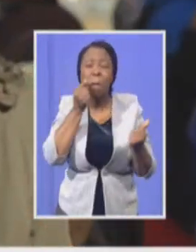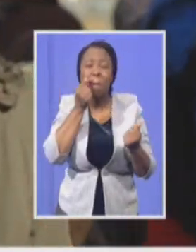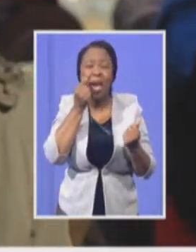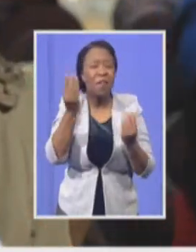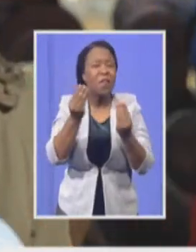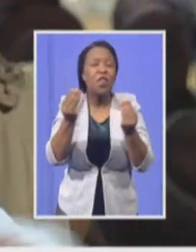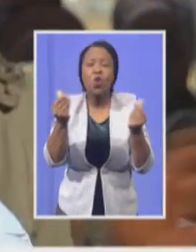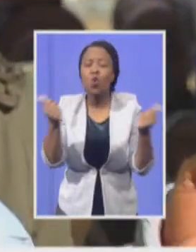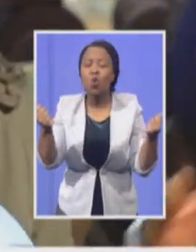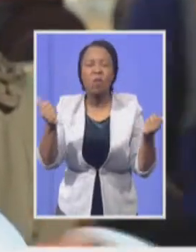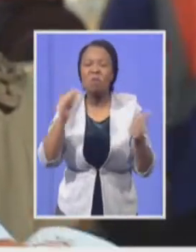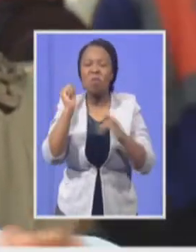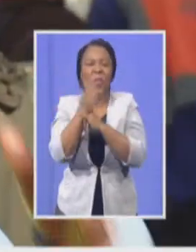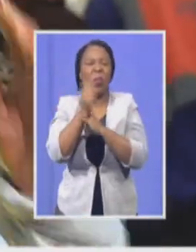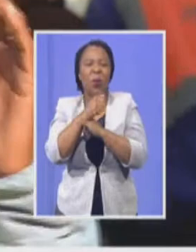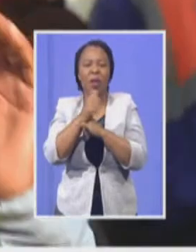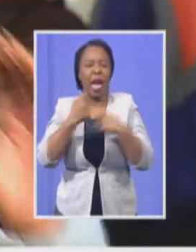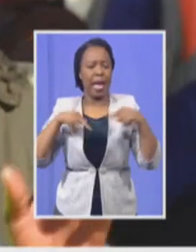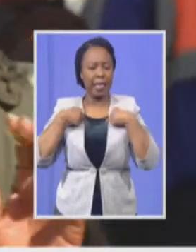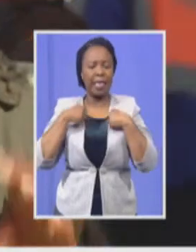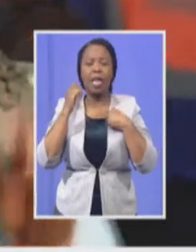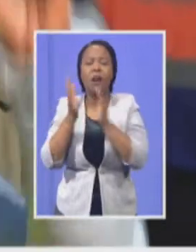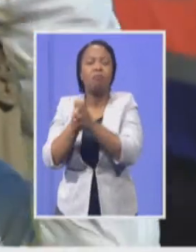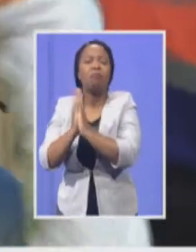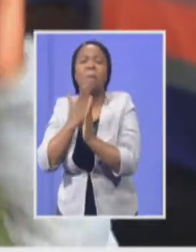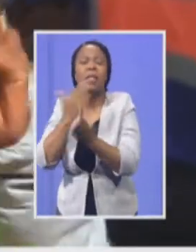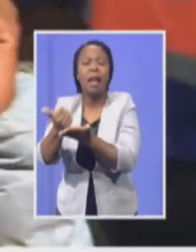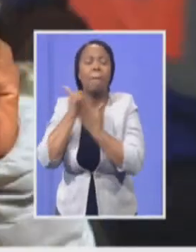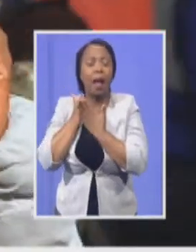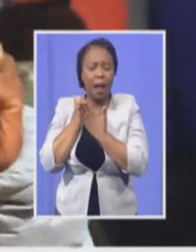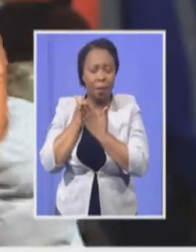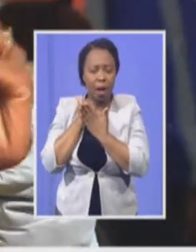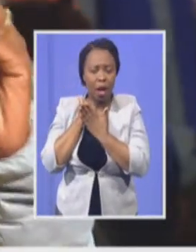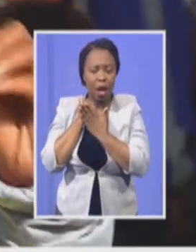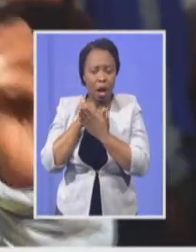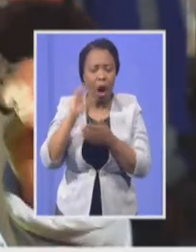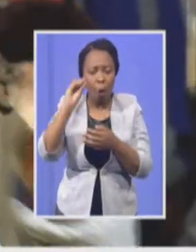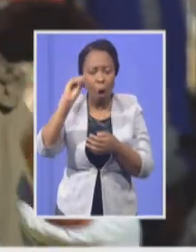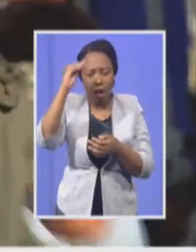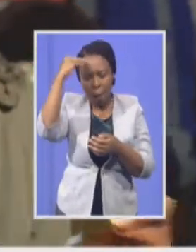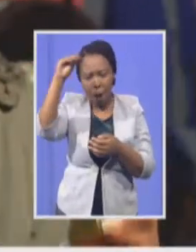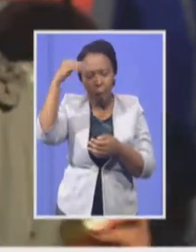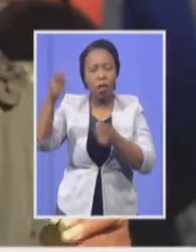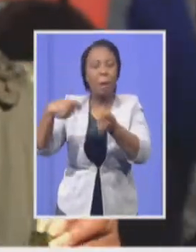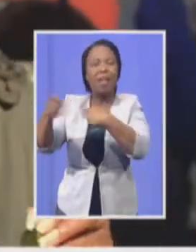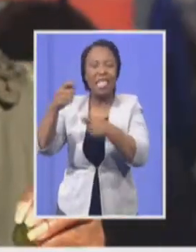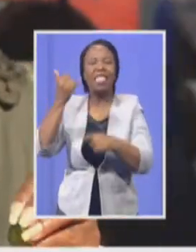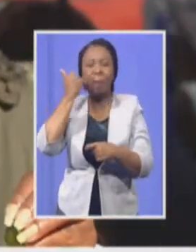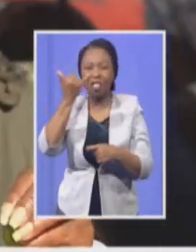nathi masibasicela ukuthi ozani izosinceda kukhona namaphoyisa amathengisa ama-drugs